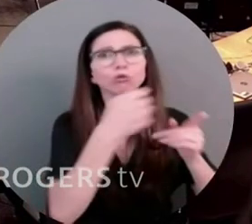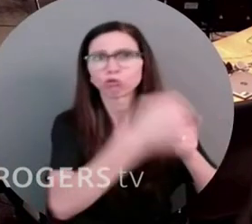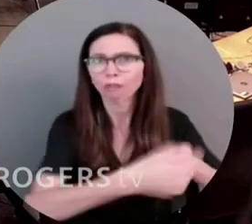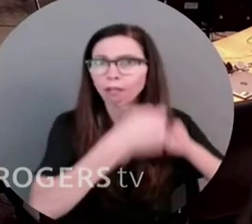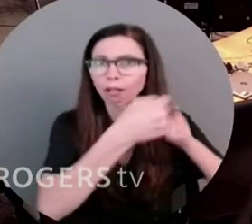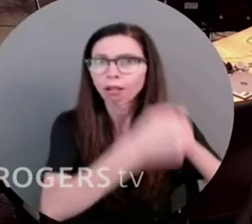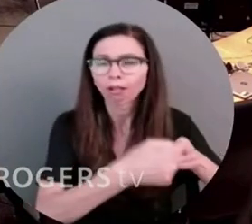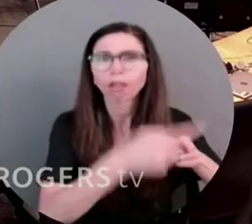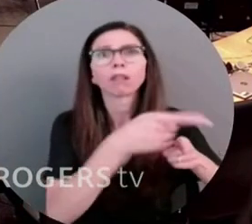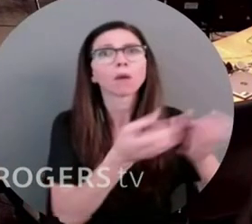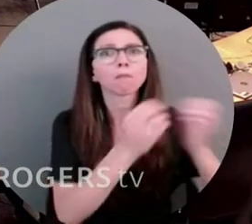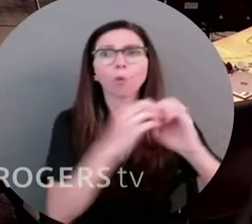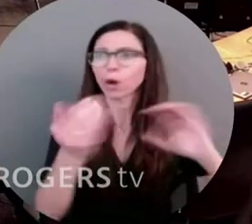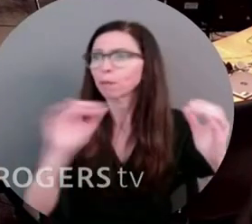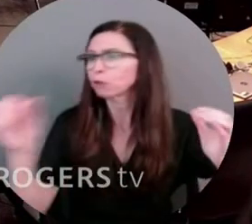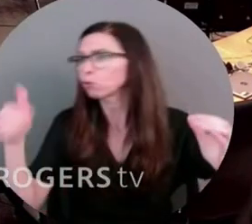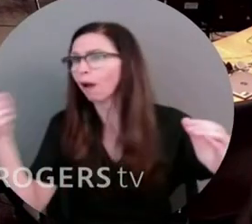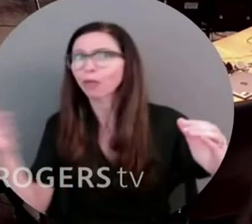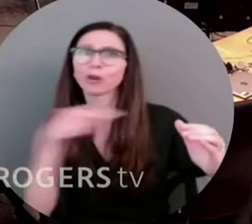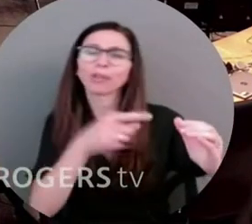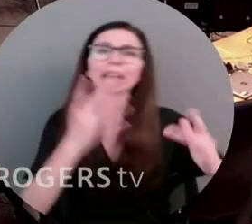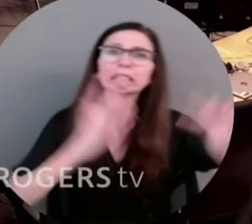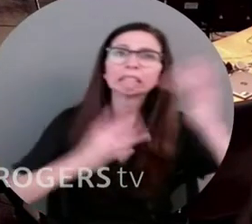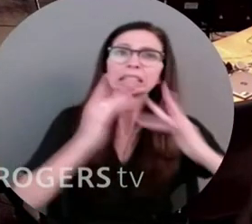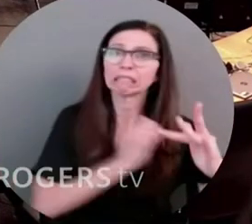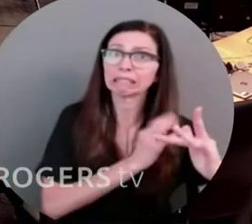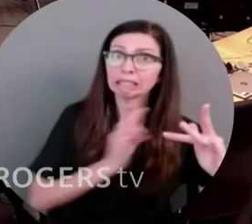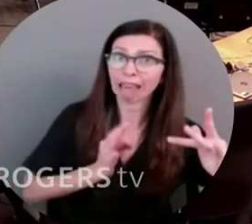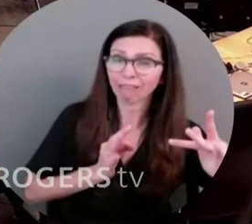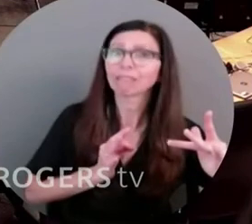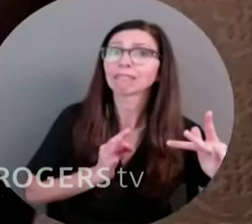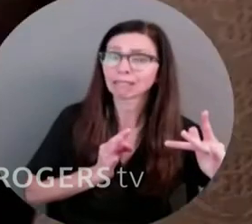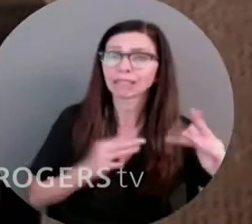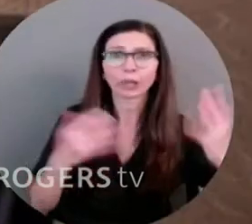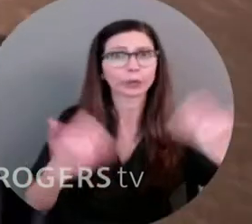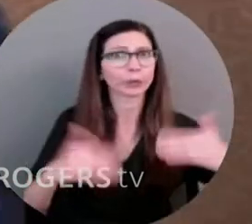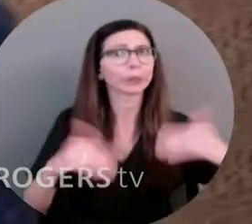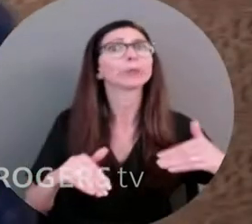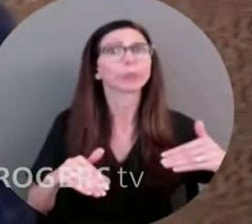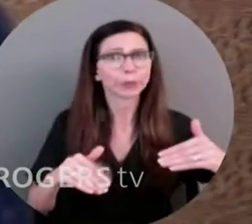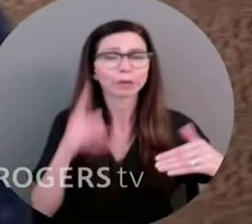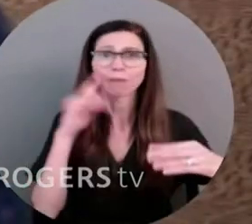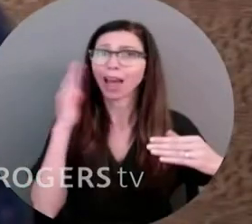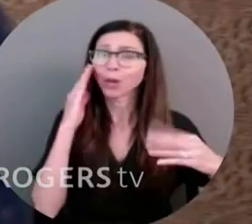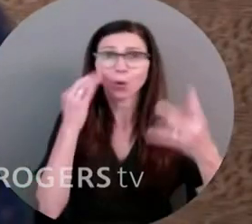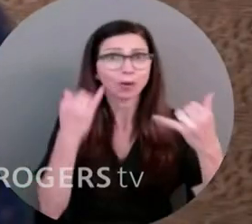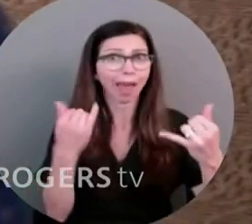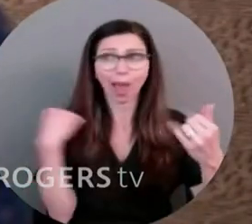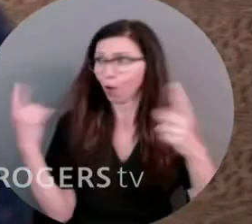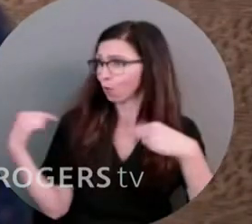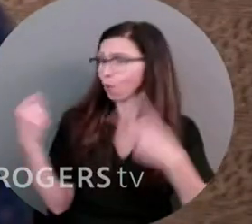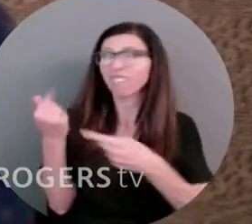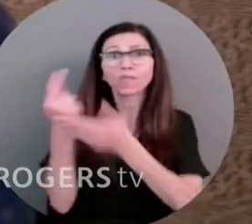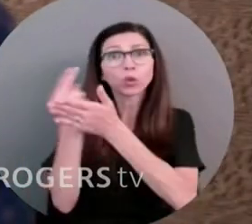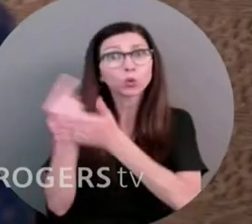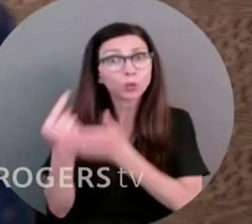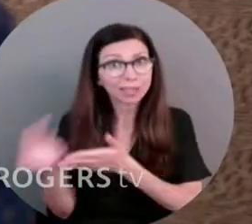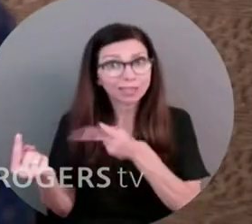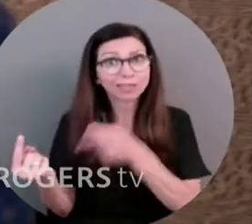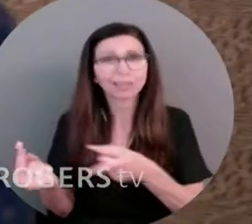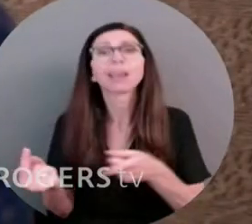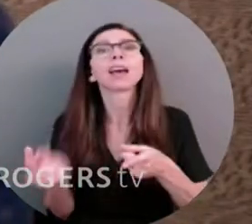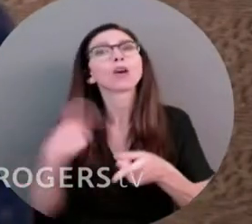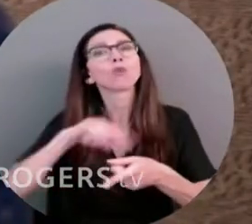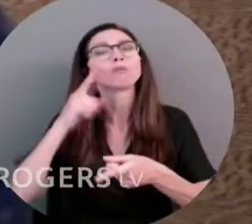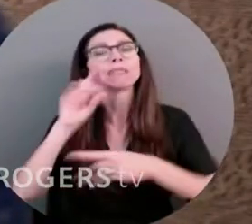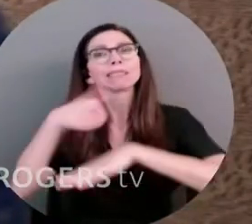staffing levels that they need. And it's been a while now, a number of weeks, that hospitals have been paired up with the homes with the